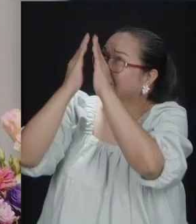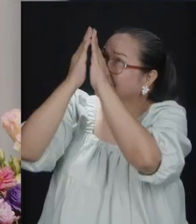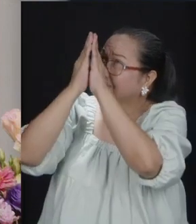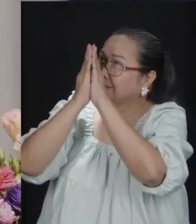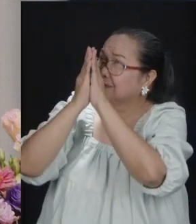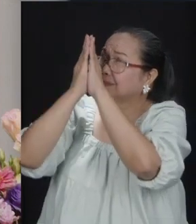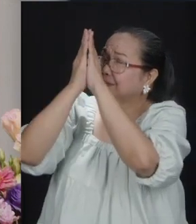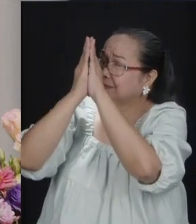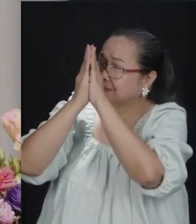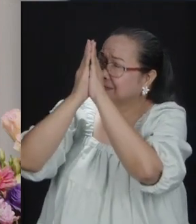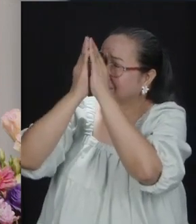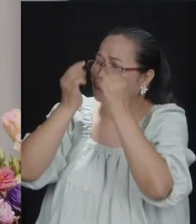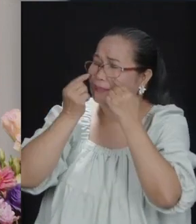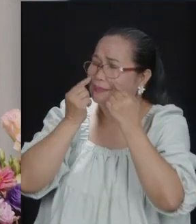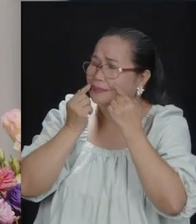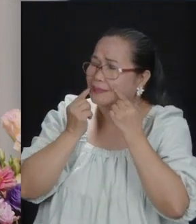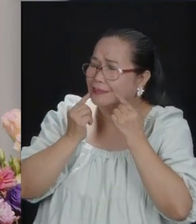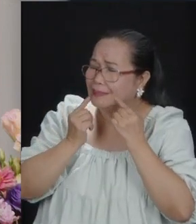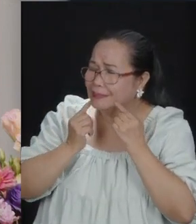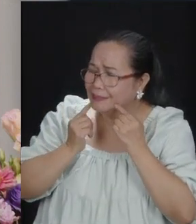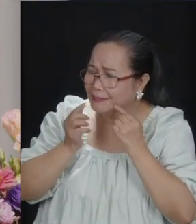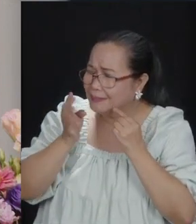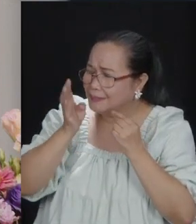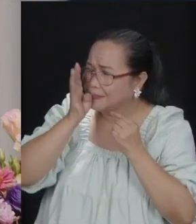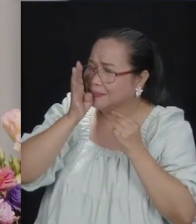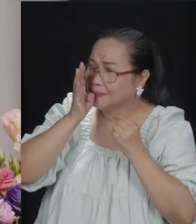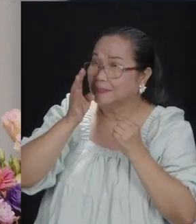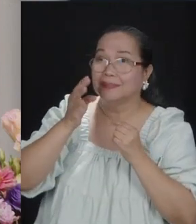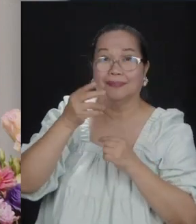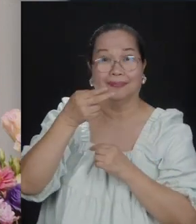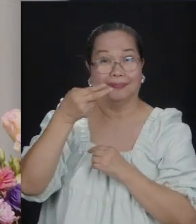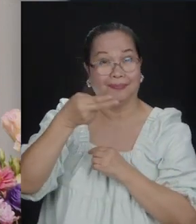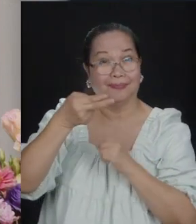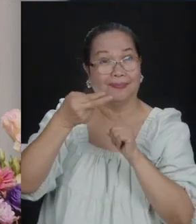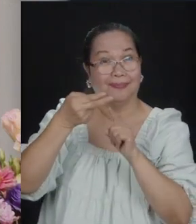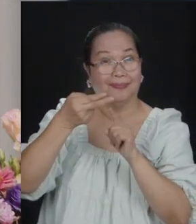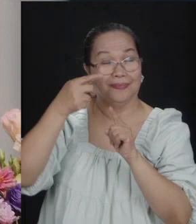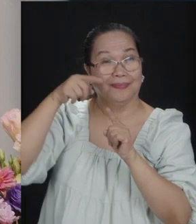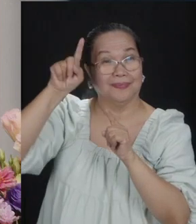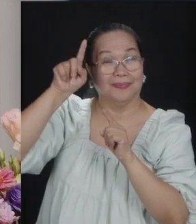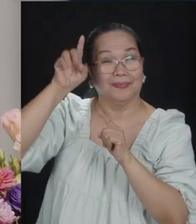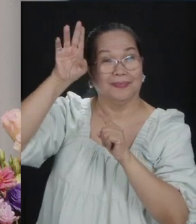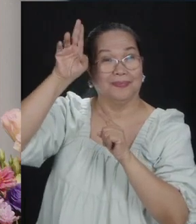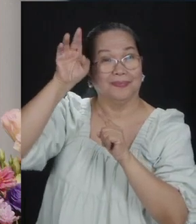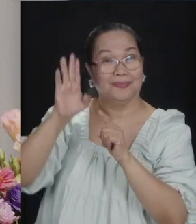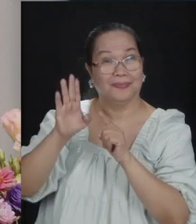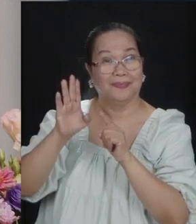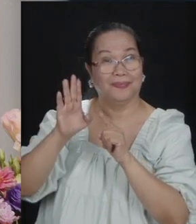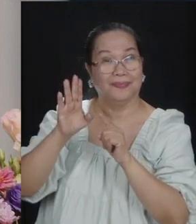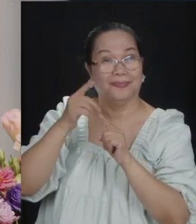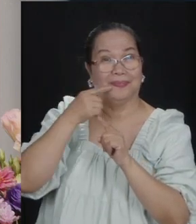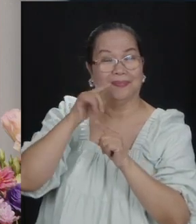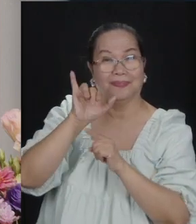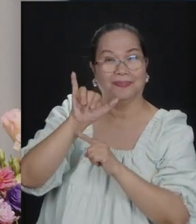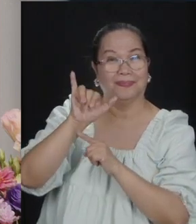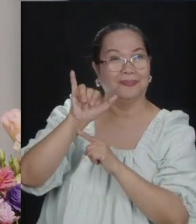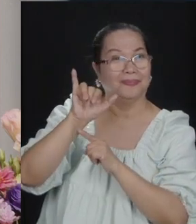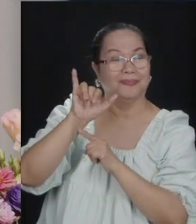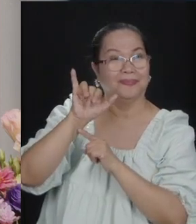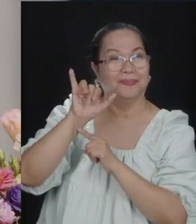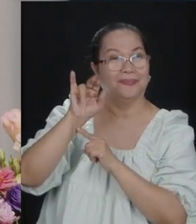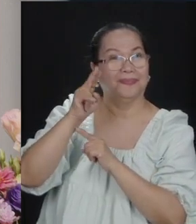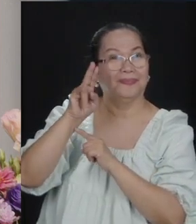Lord and wept bitterly. So Hannah went to God, to Yahweh,